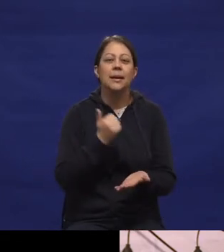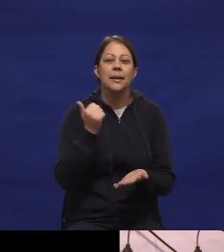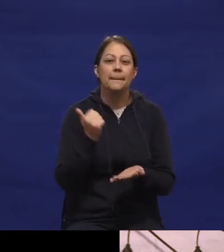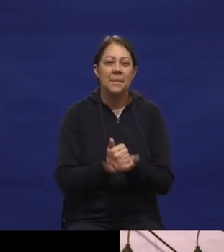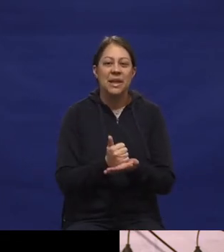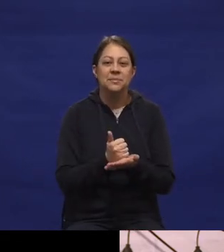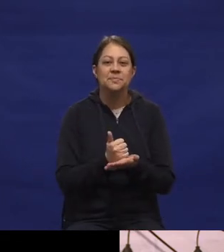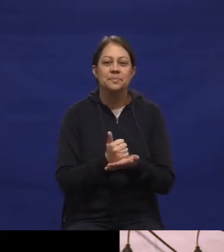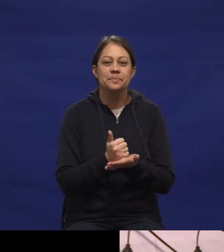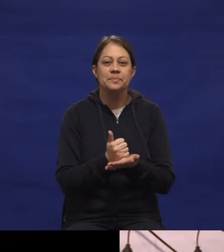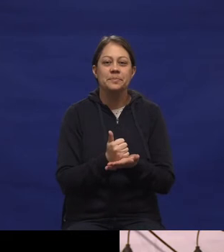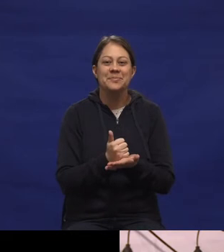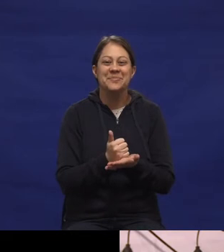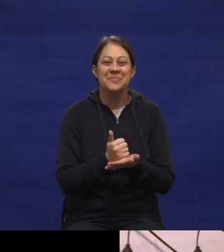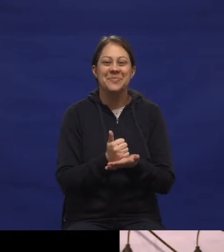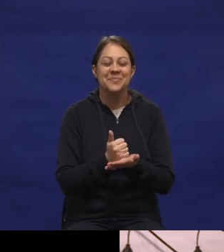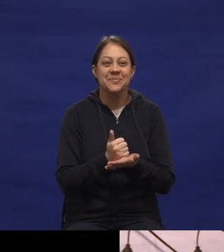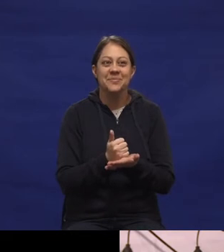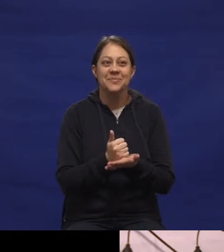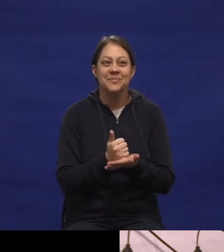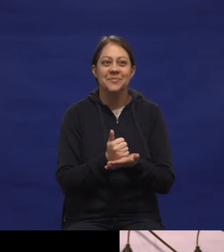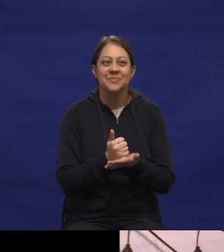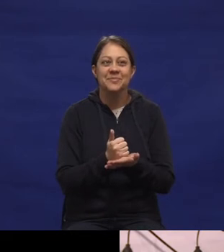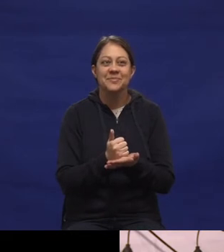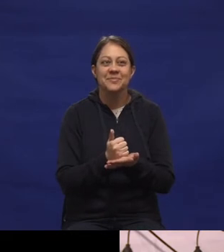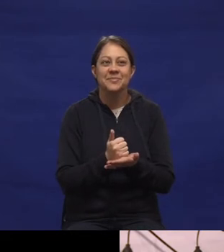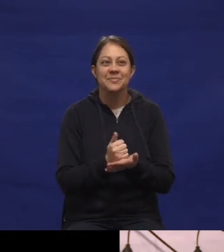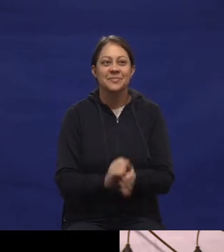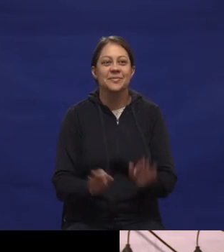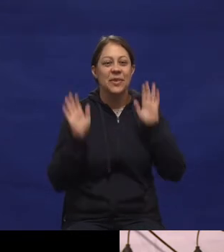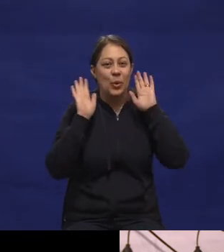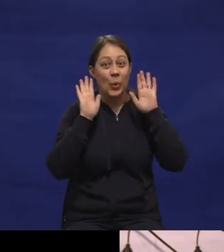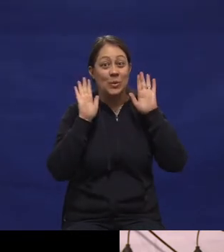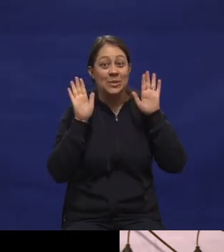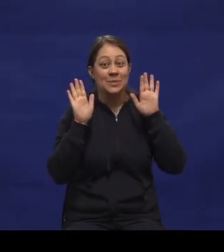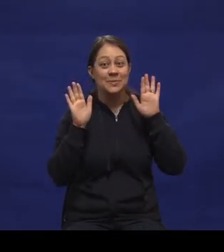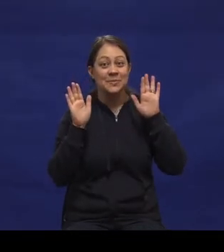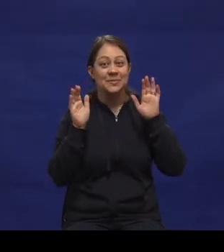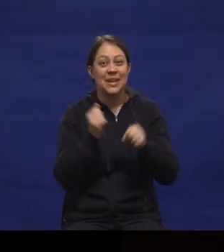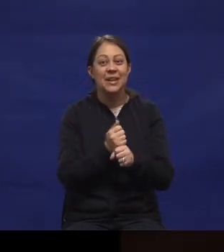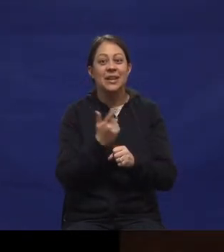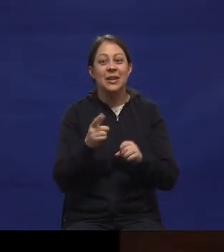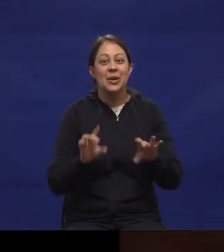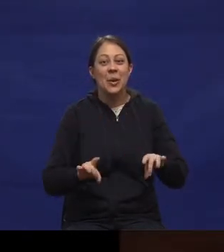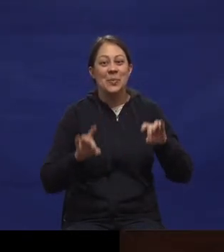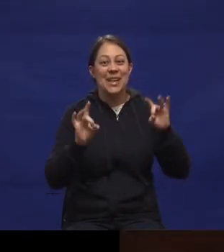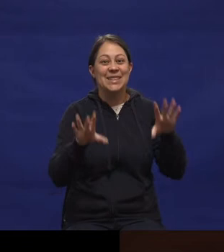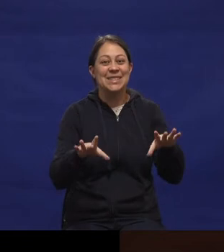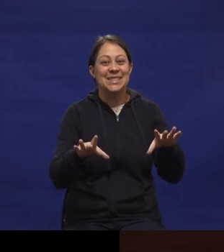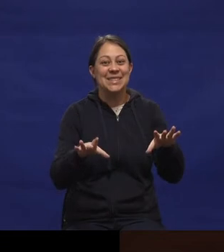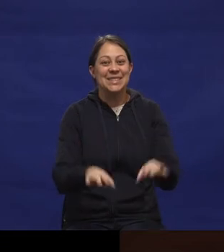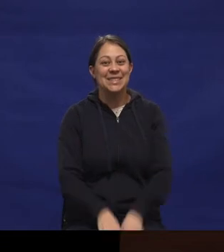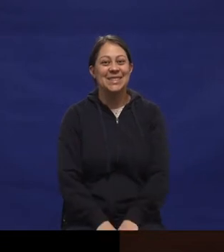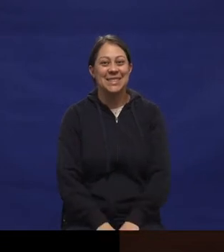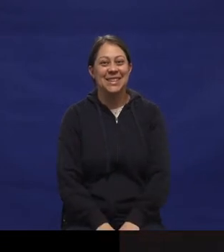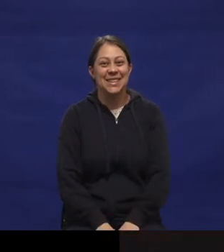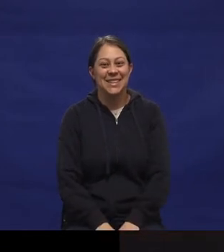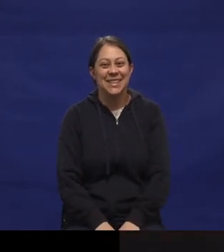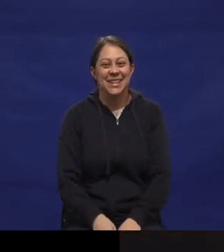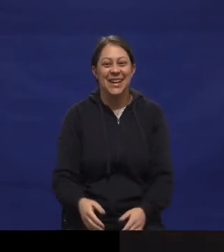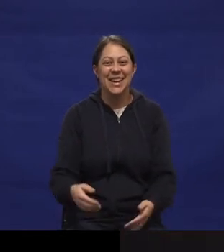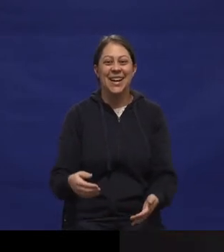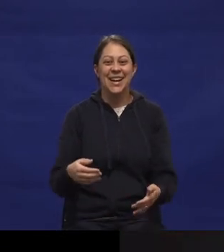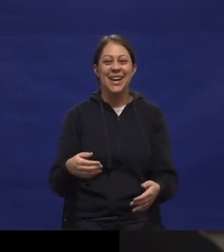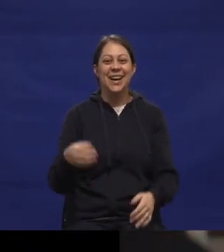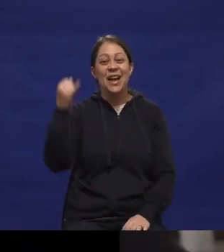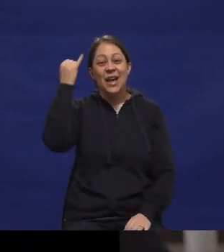said, amen. Amen. Amen. Amen. Amen. Awesome. Hey, Goblet. Yeah. We're going to go to inchurch.com.au is the place